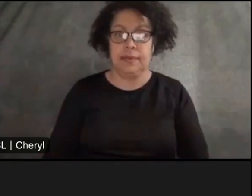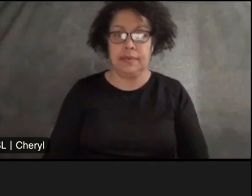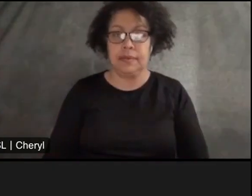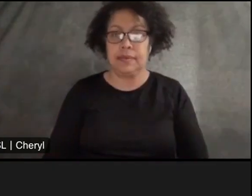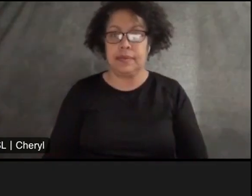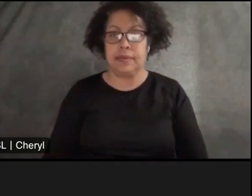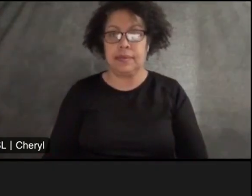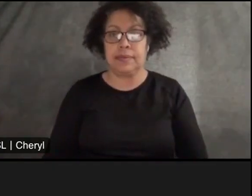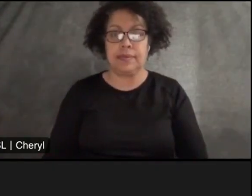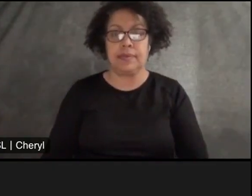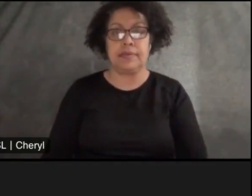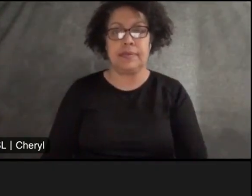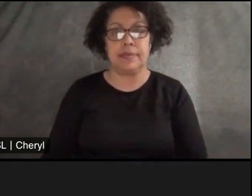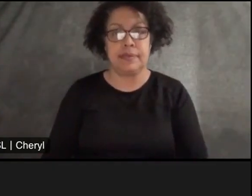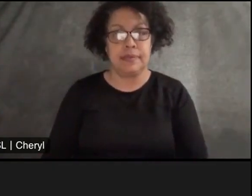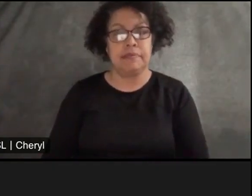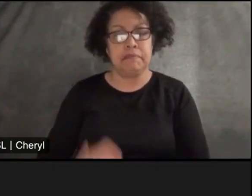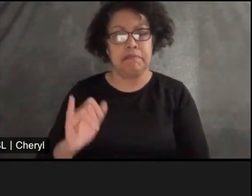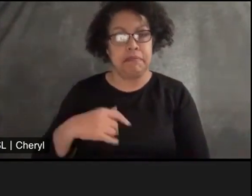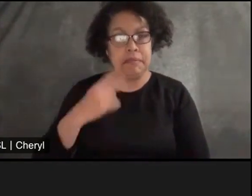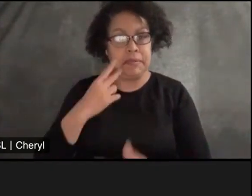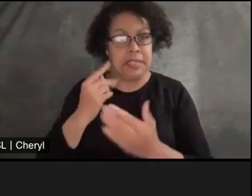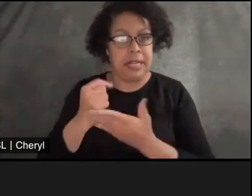I see therapist.